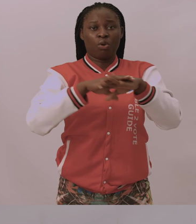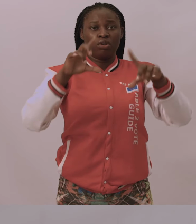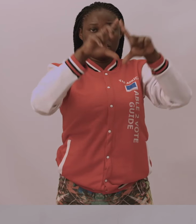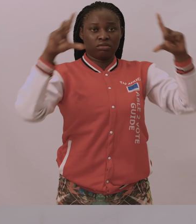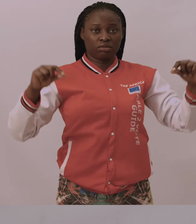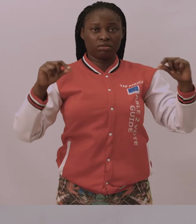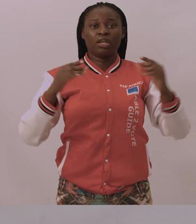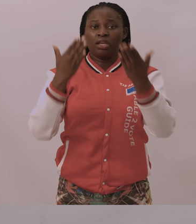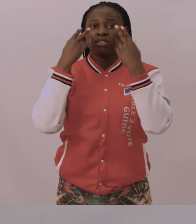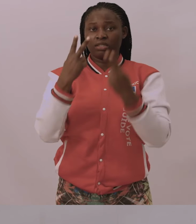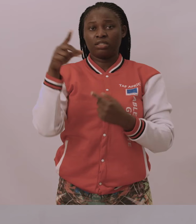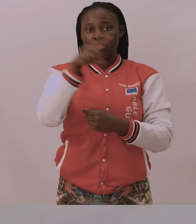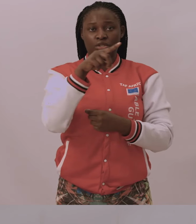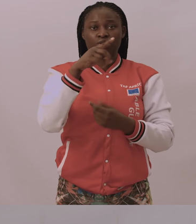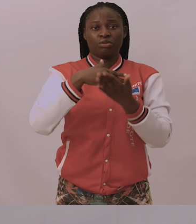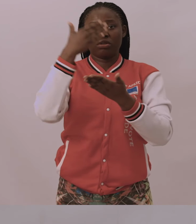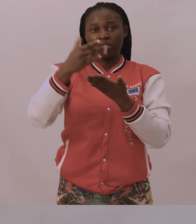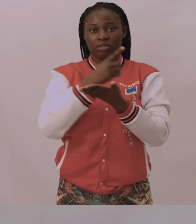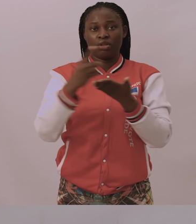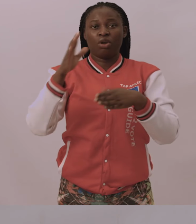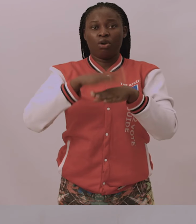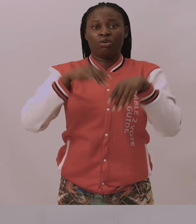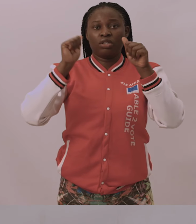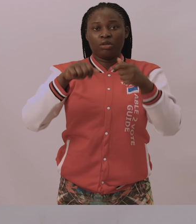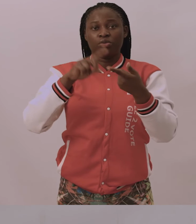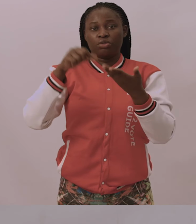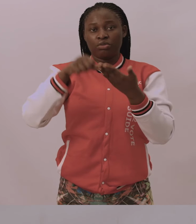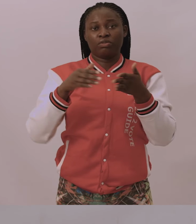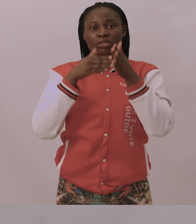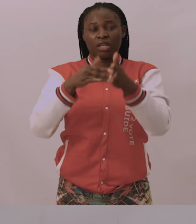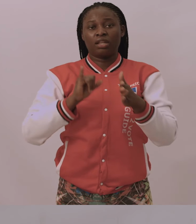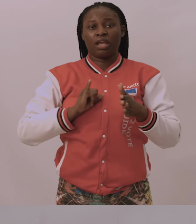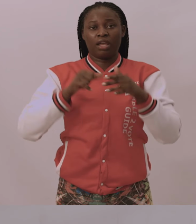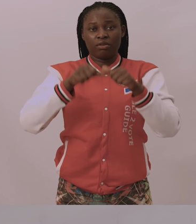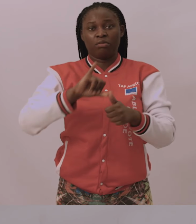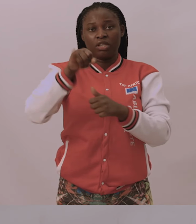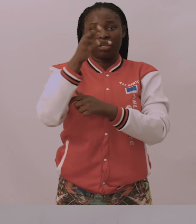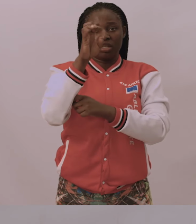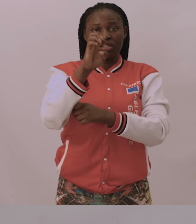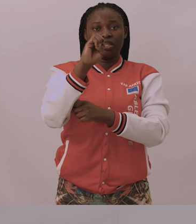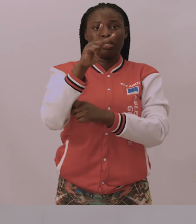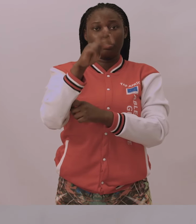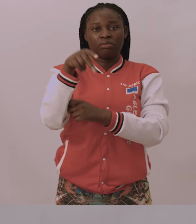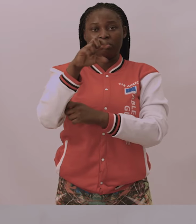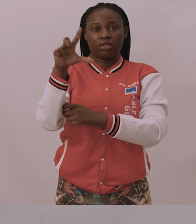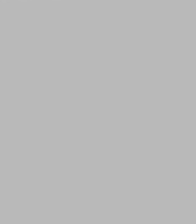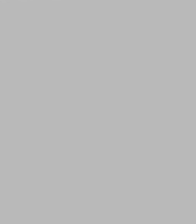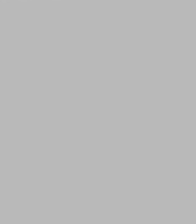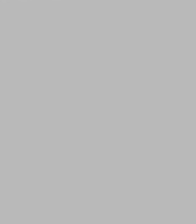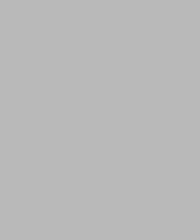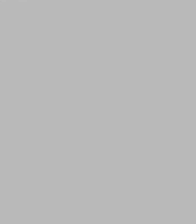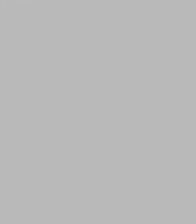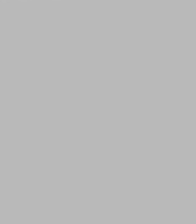your screen. See you on the next episode of the Able to Vote Guide. I remain yours truly, Jake Epele. Bye.